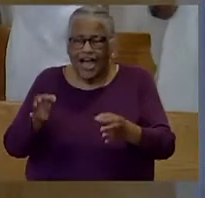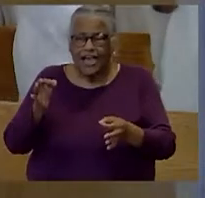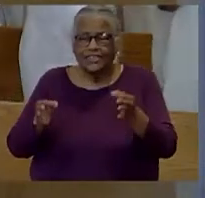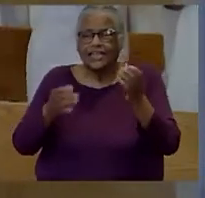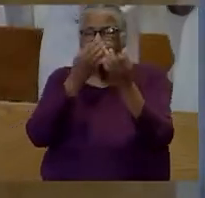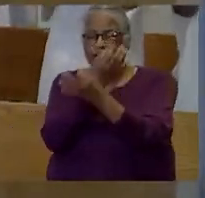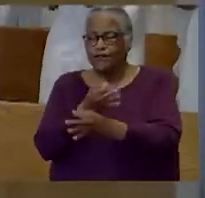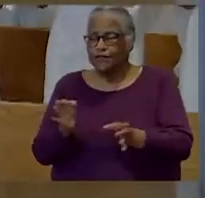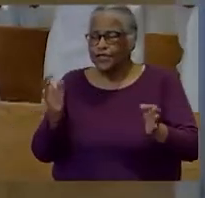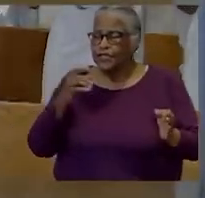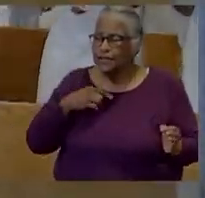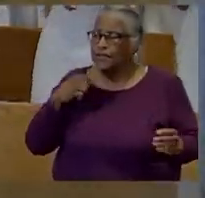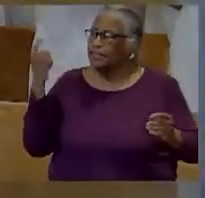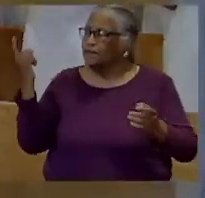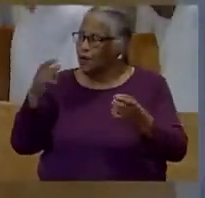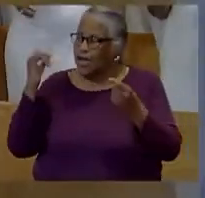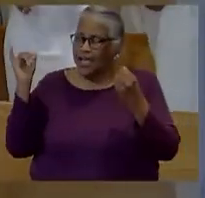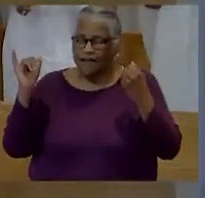he freed me.